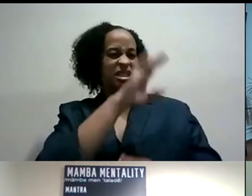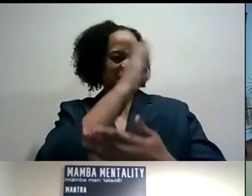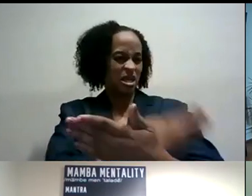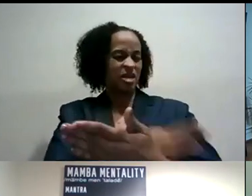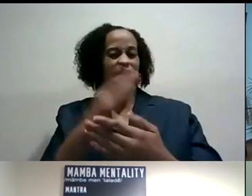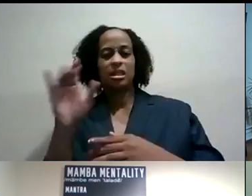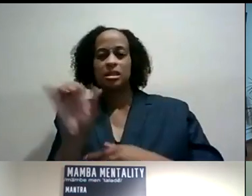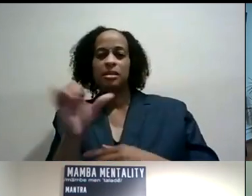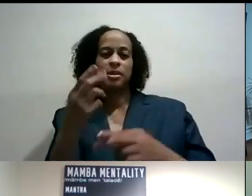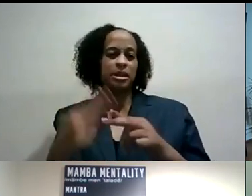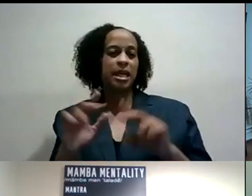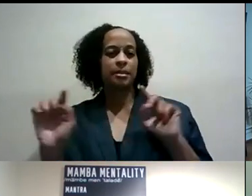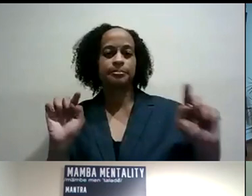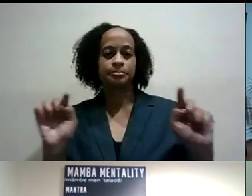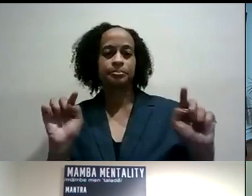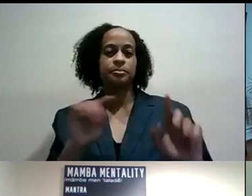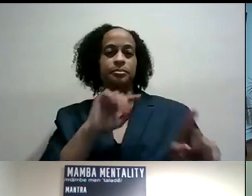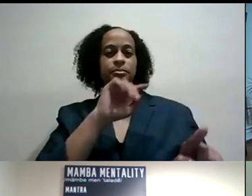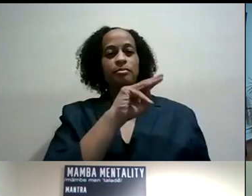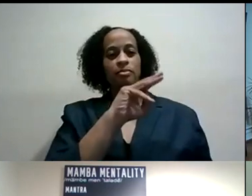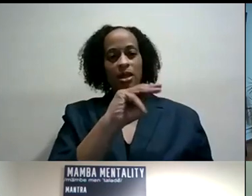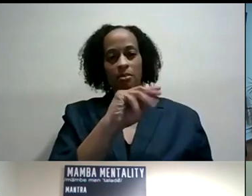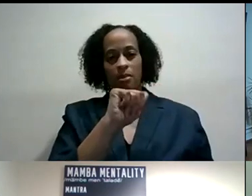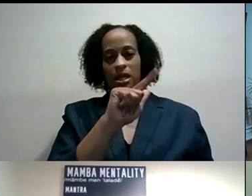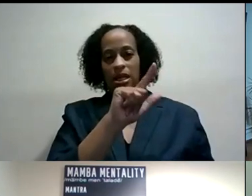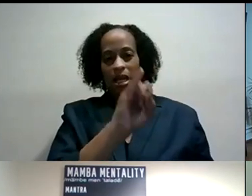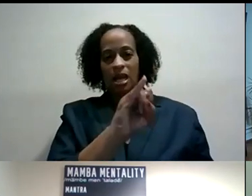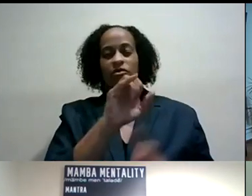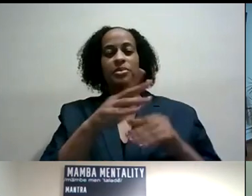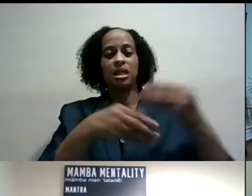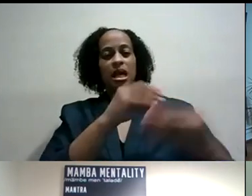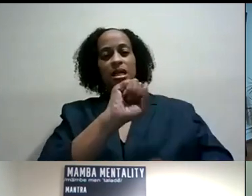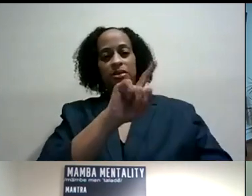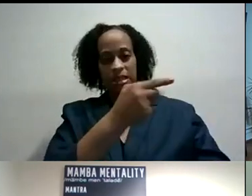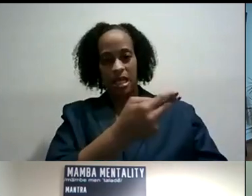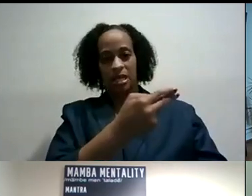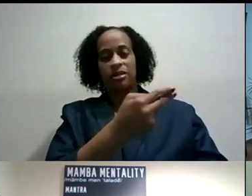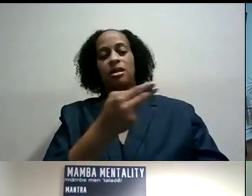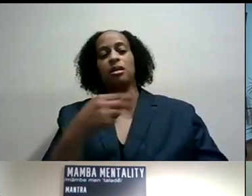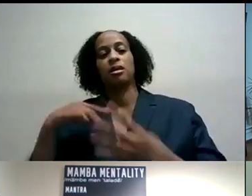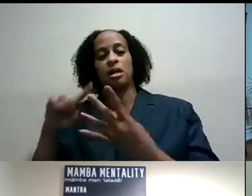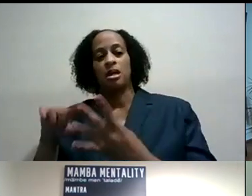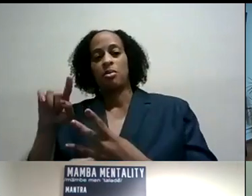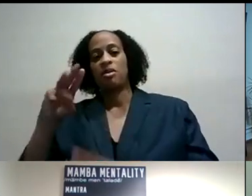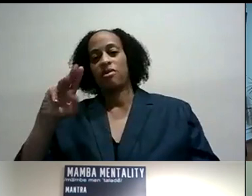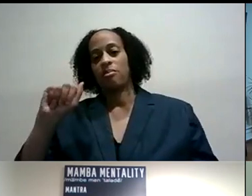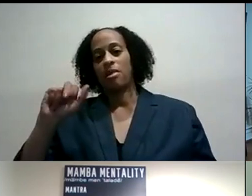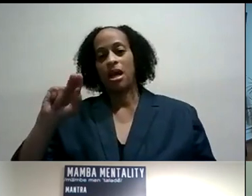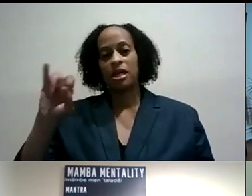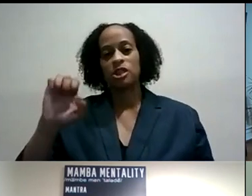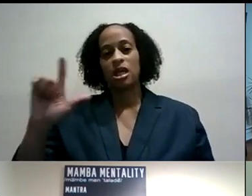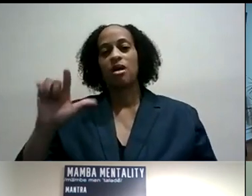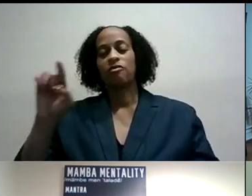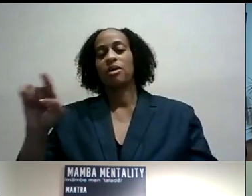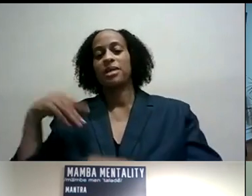like Mahali from the line of Seth and Mahajel from the line